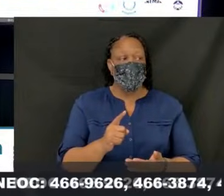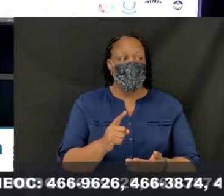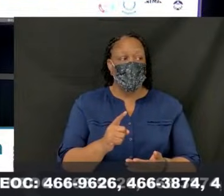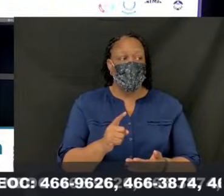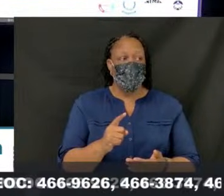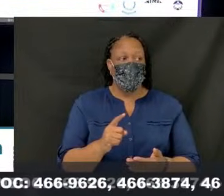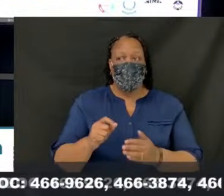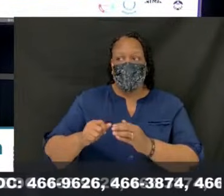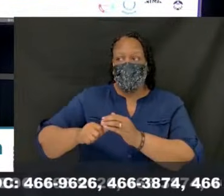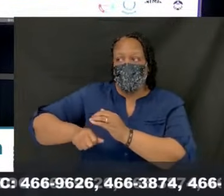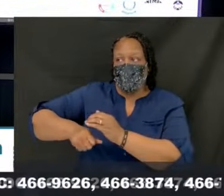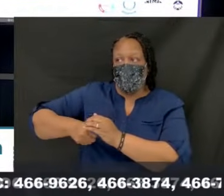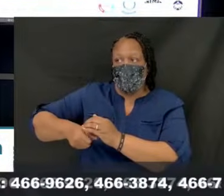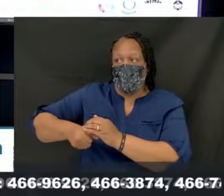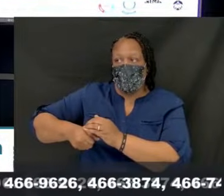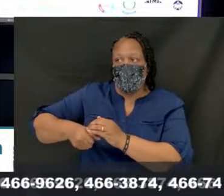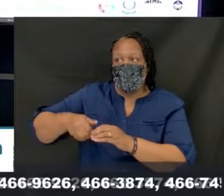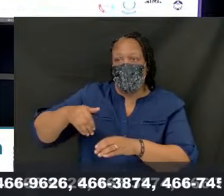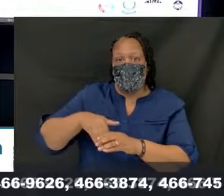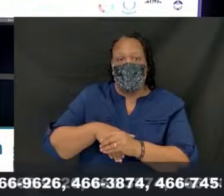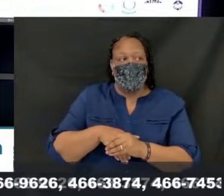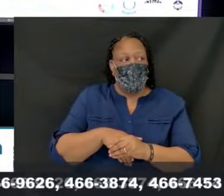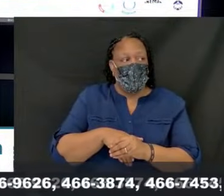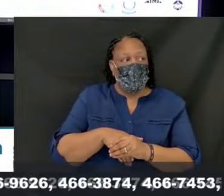overseas, fully vaccinated?